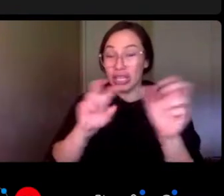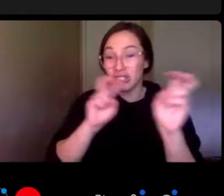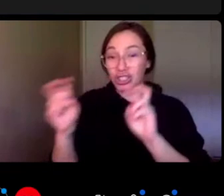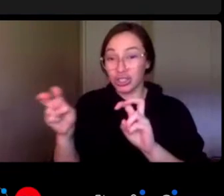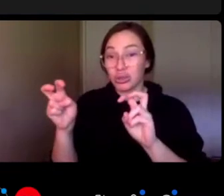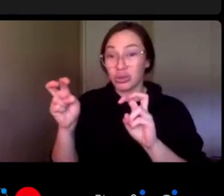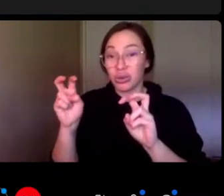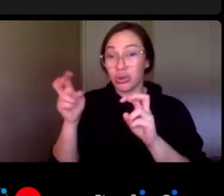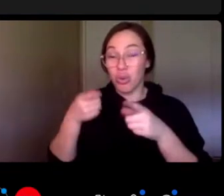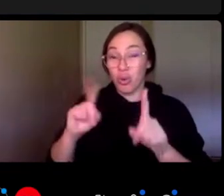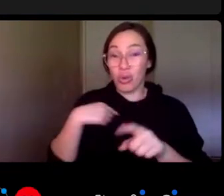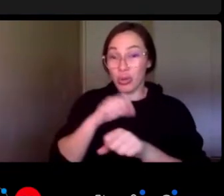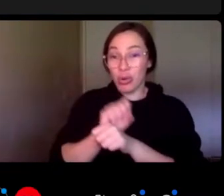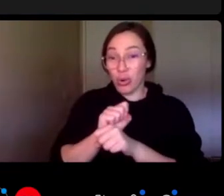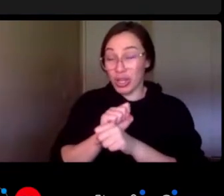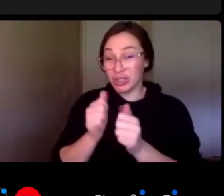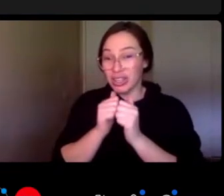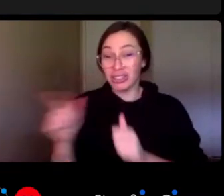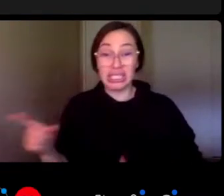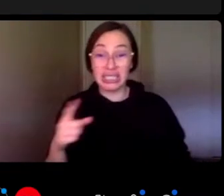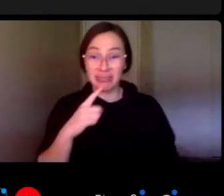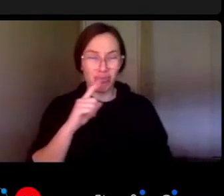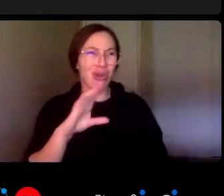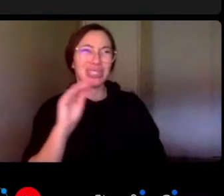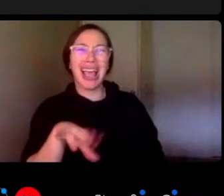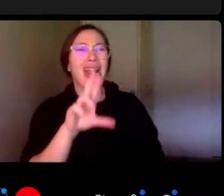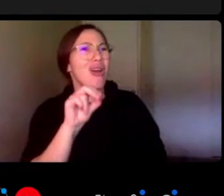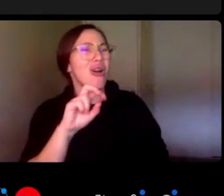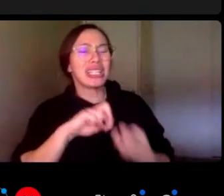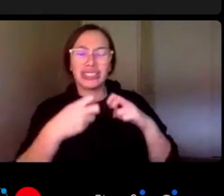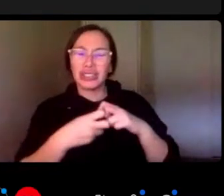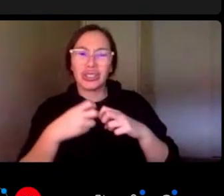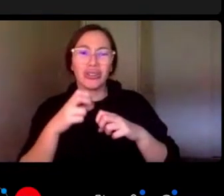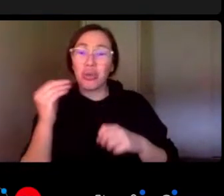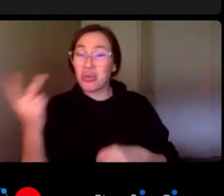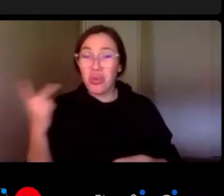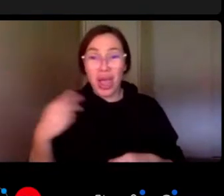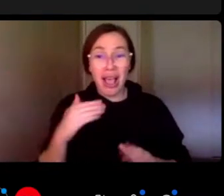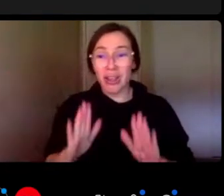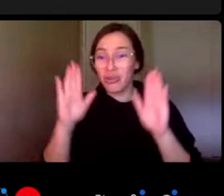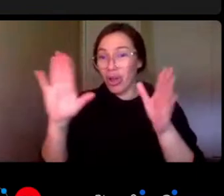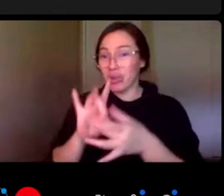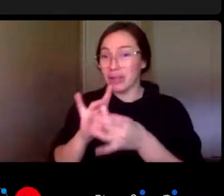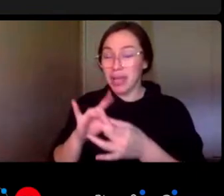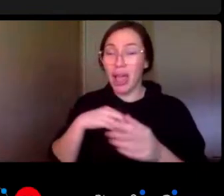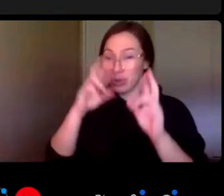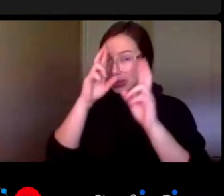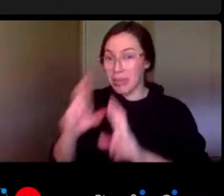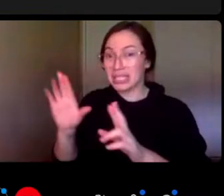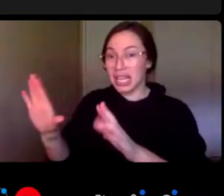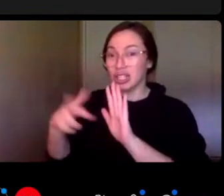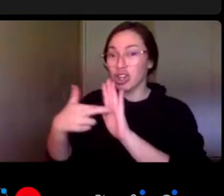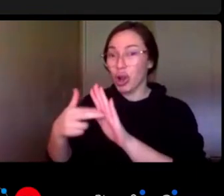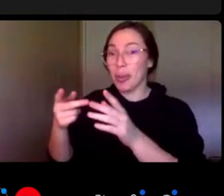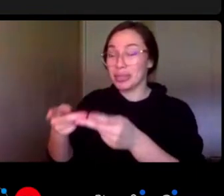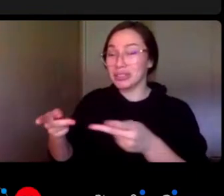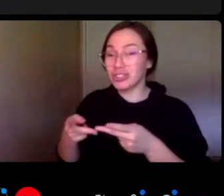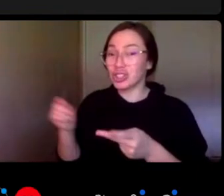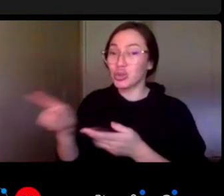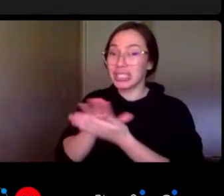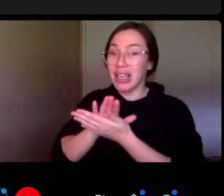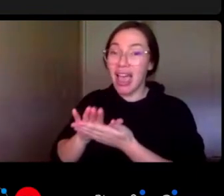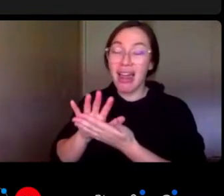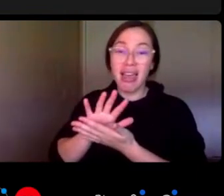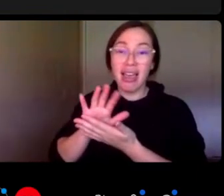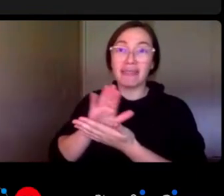said, 100% no. And she was true to her word. True to her, we had a great relationship and I respected her position. And she was kind enough to fill